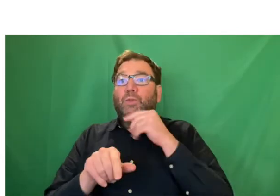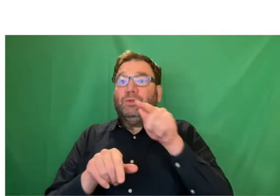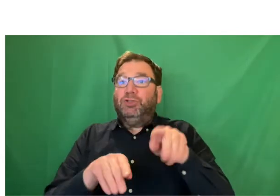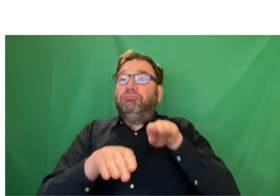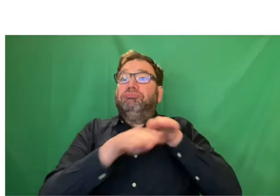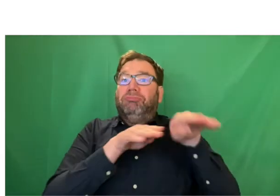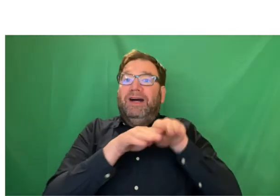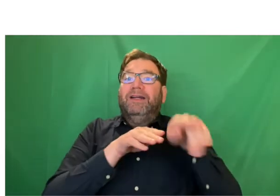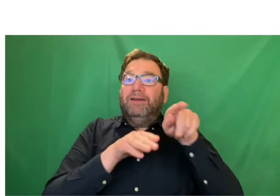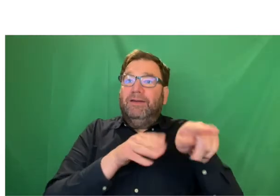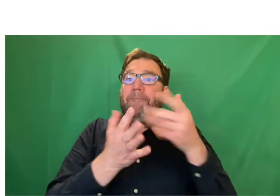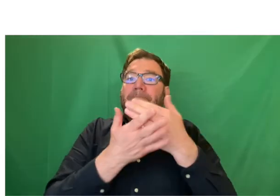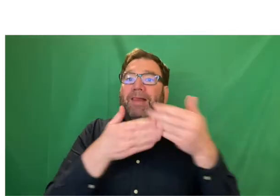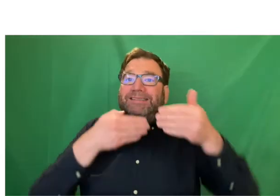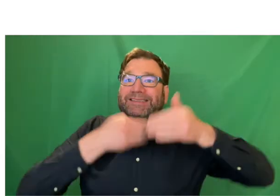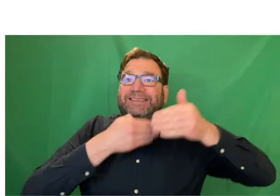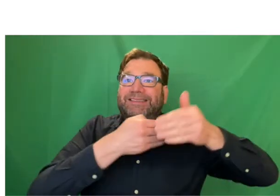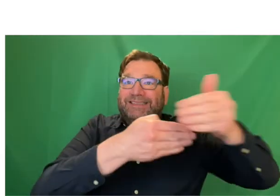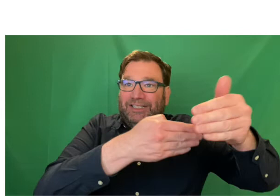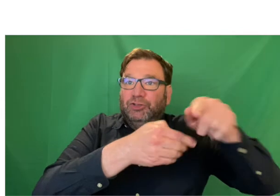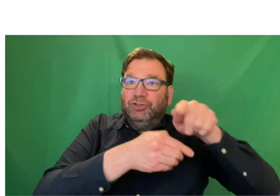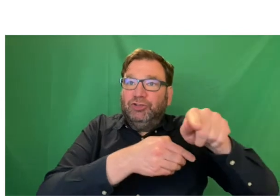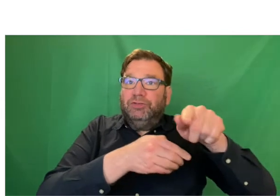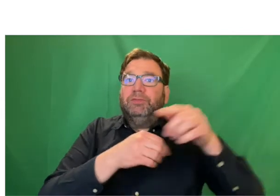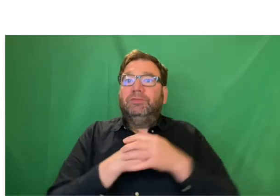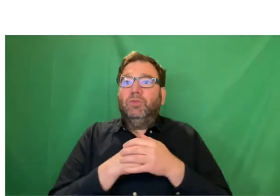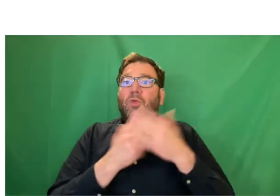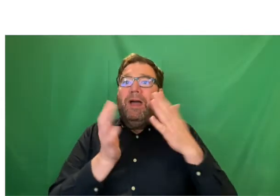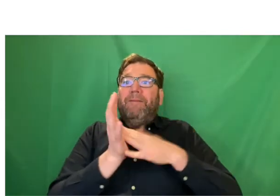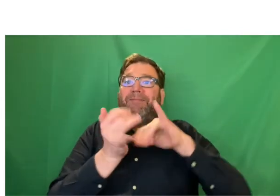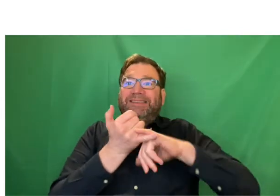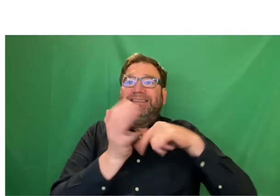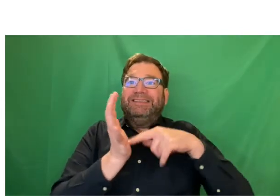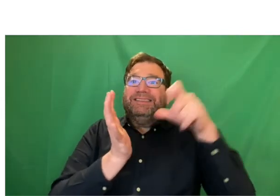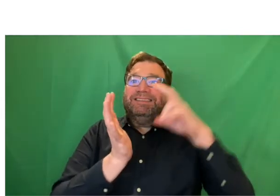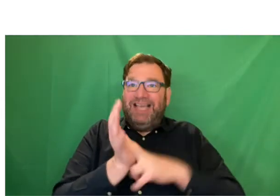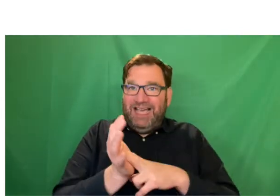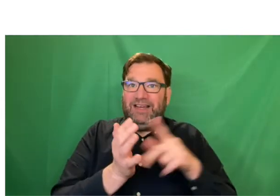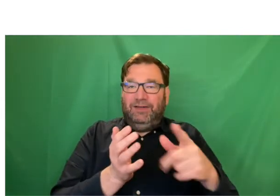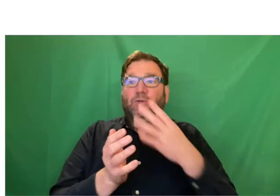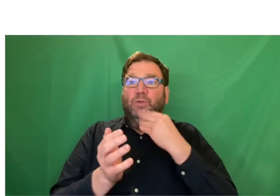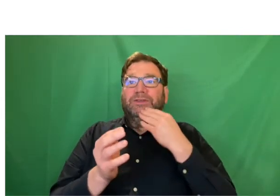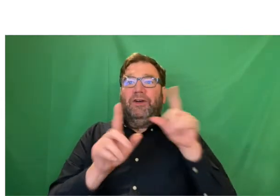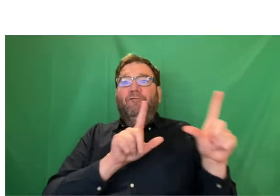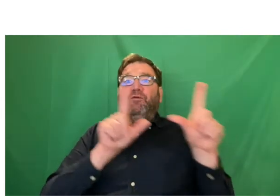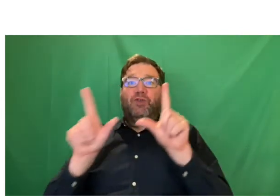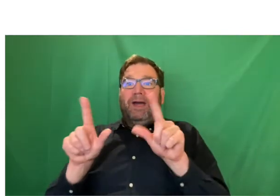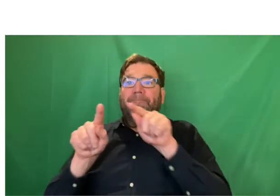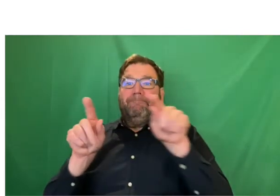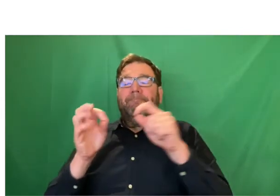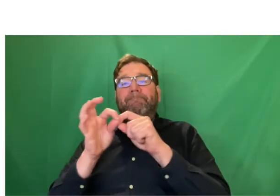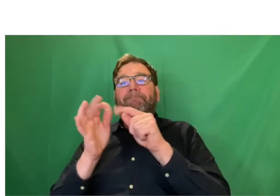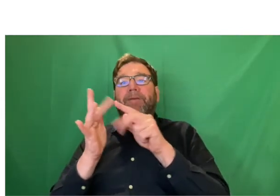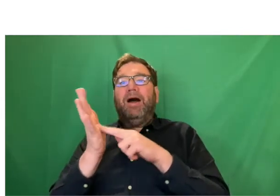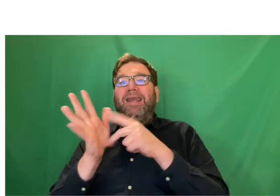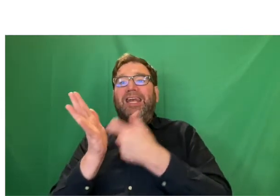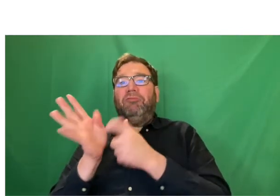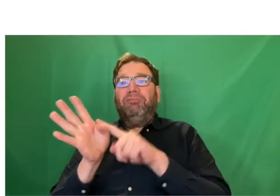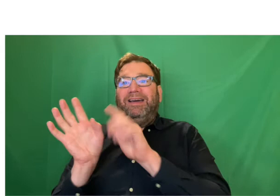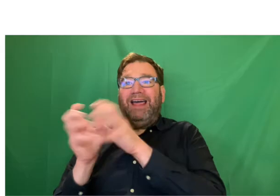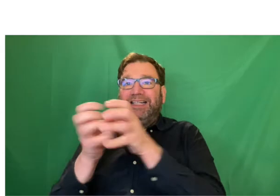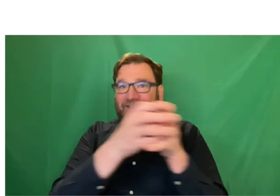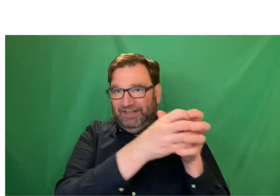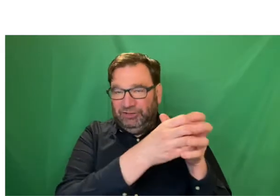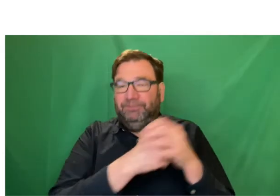These feature vectors are then used to train the multi-stage temporal convolutional network, or MSTCN. This is trained as a